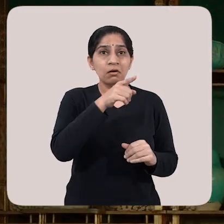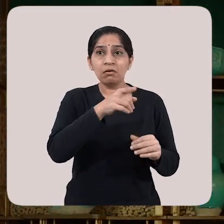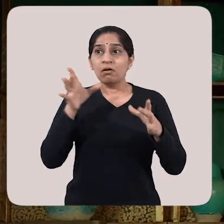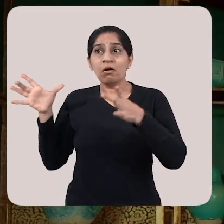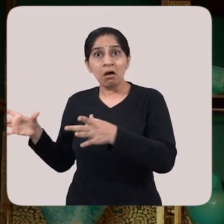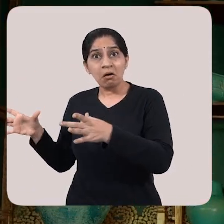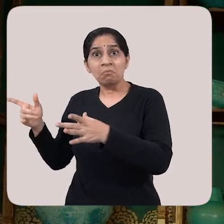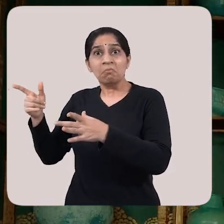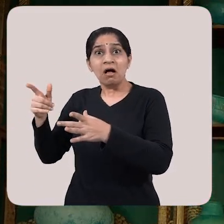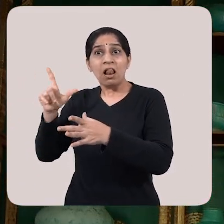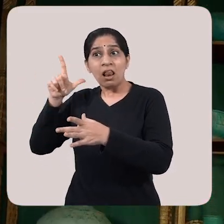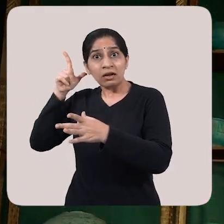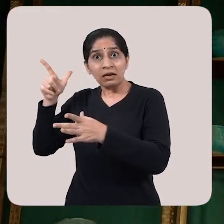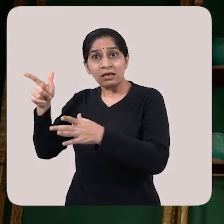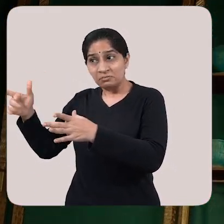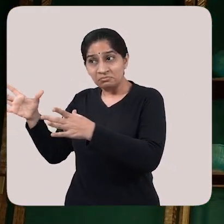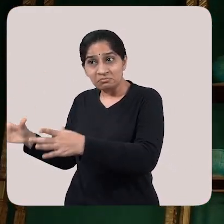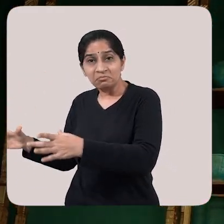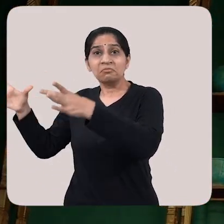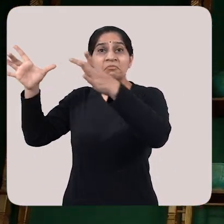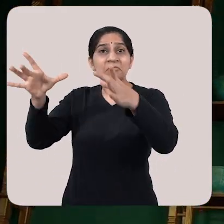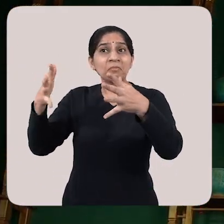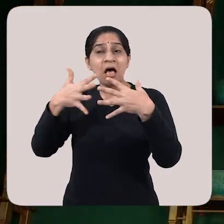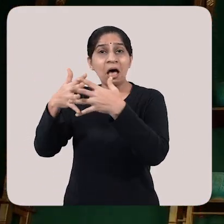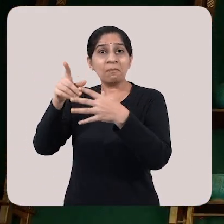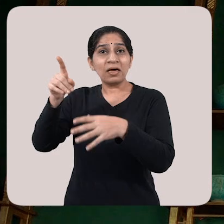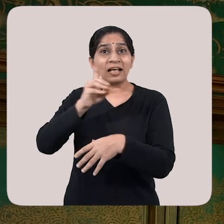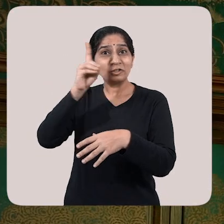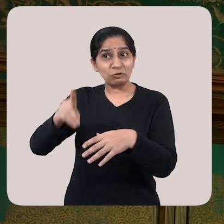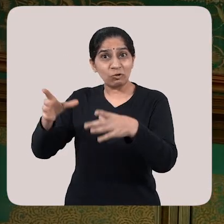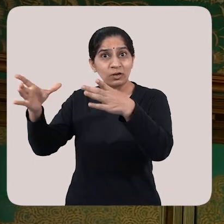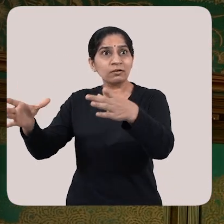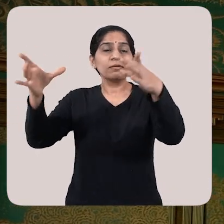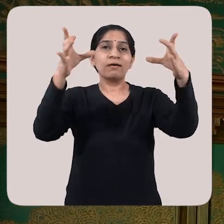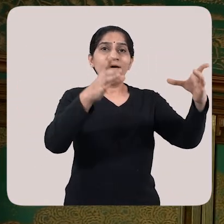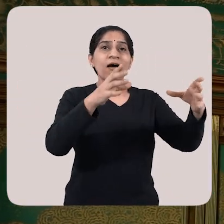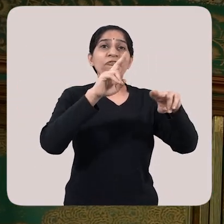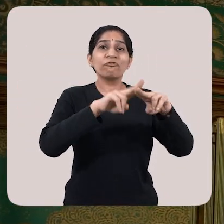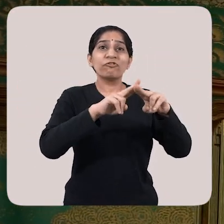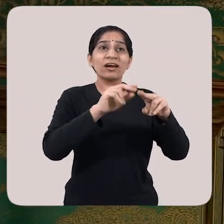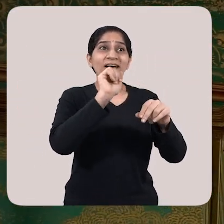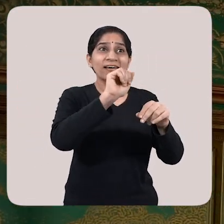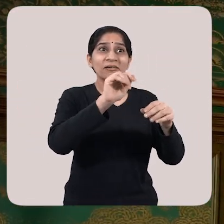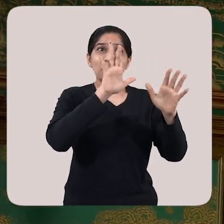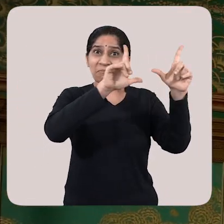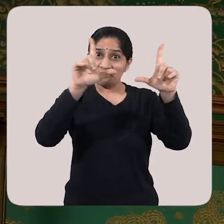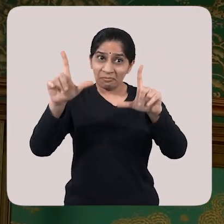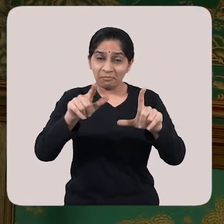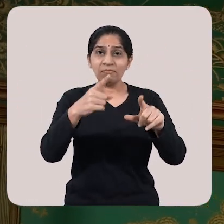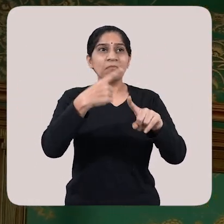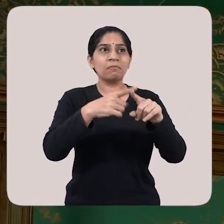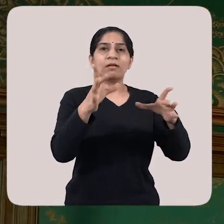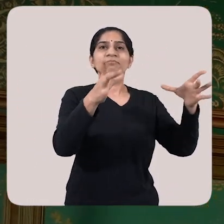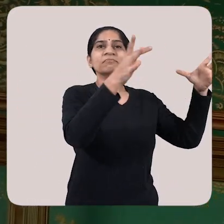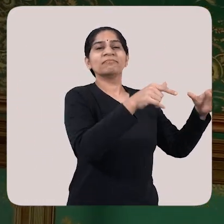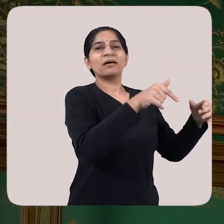none other that has survived from a townhouse in London, to a mansion in Detroit, to the Freer Gallery of Art. It has